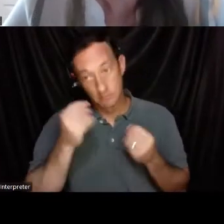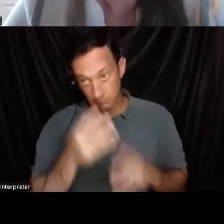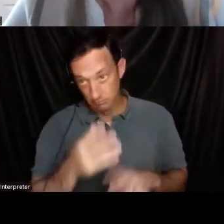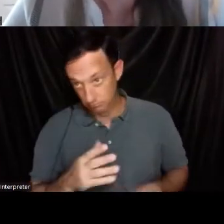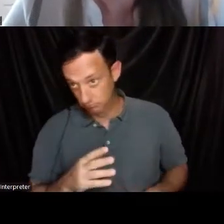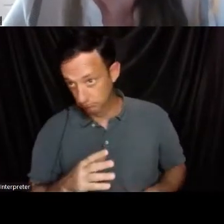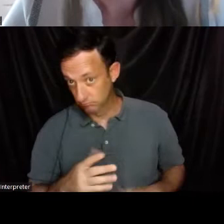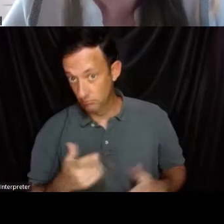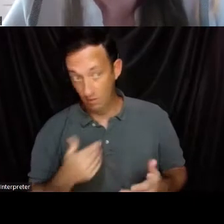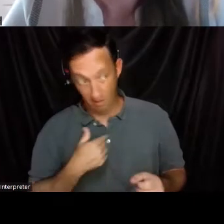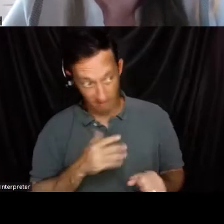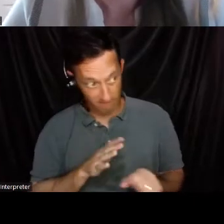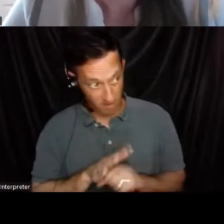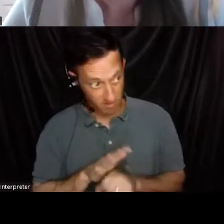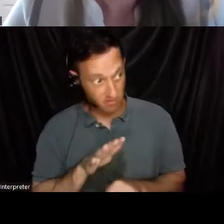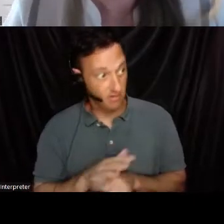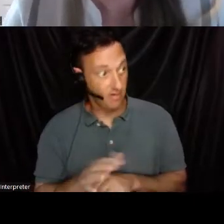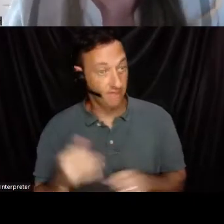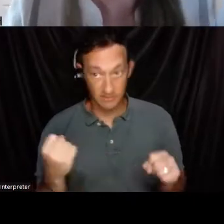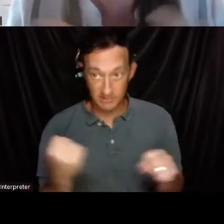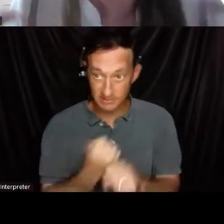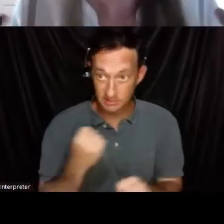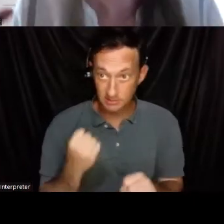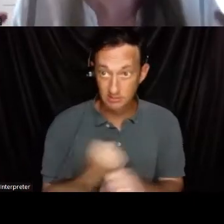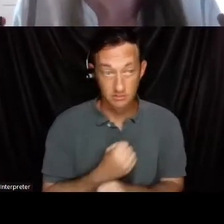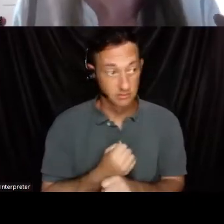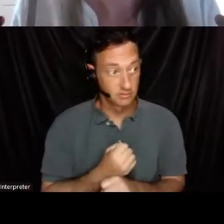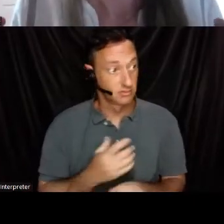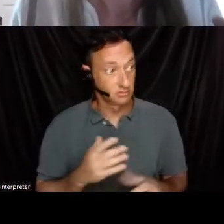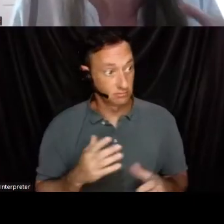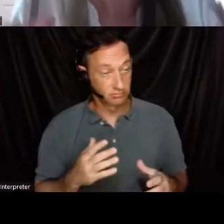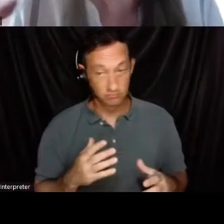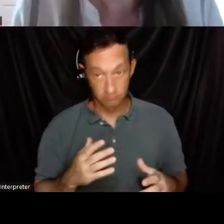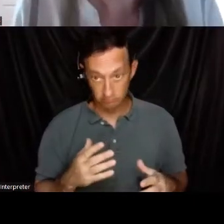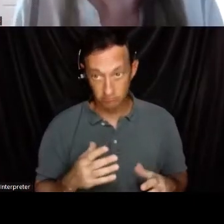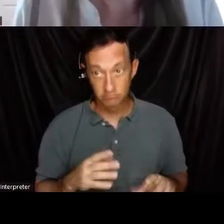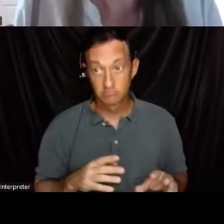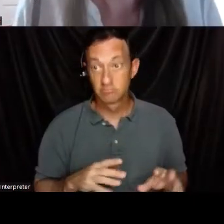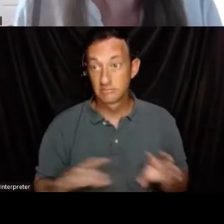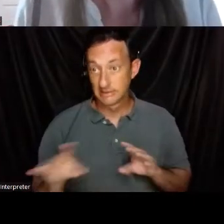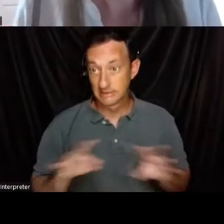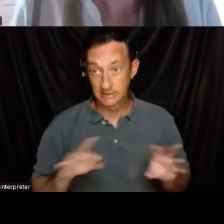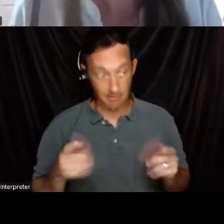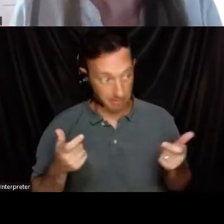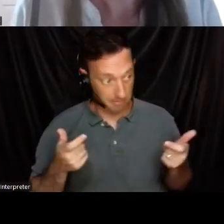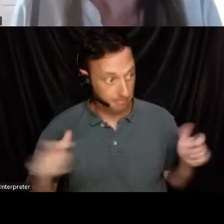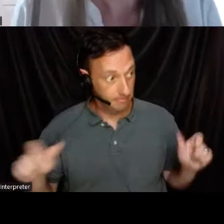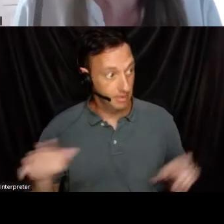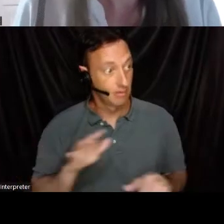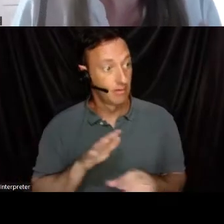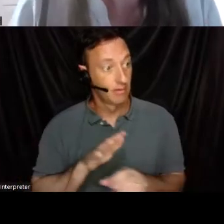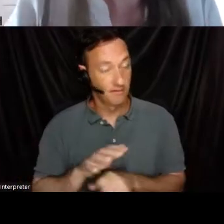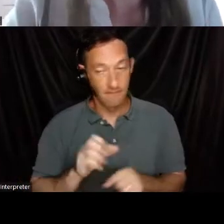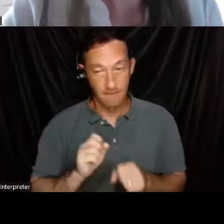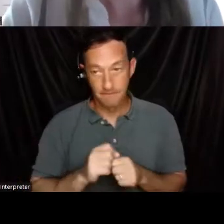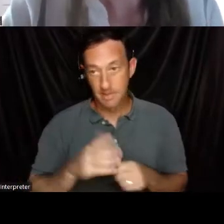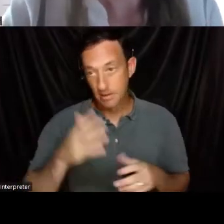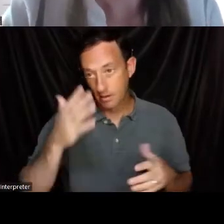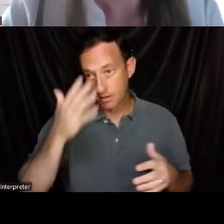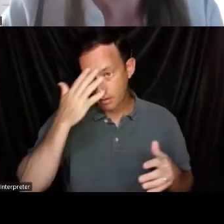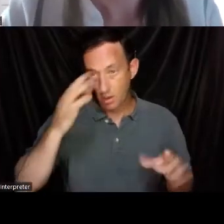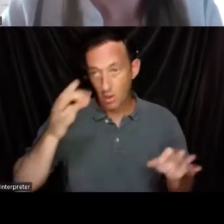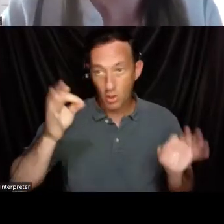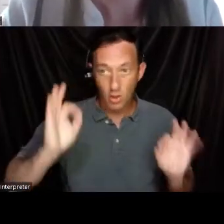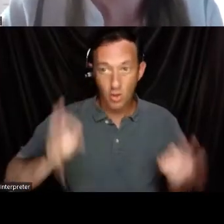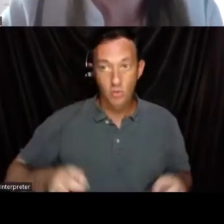have enough numbers? Is your sample size big enough in order to make a conclusion about